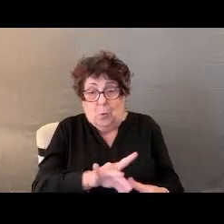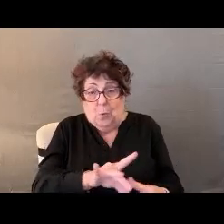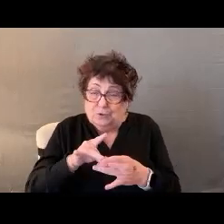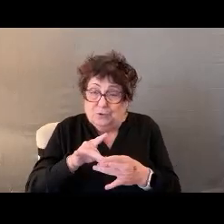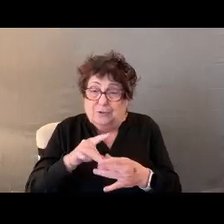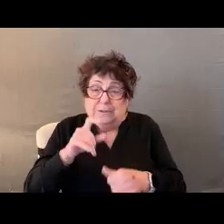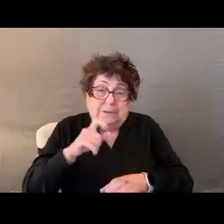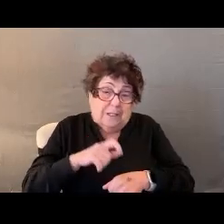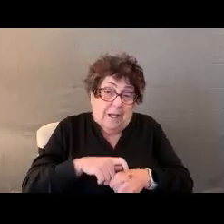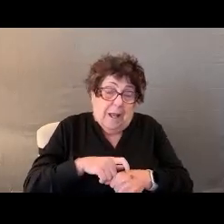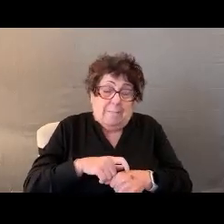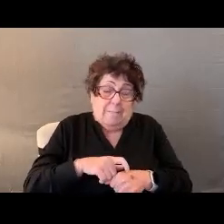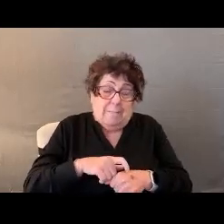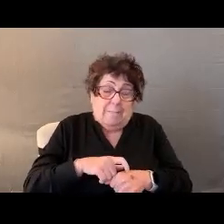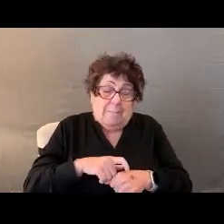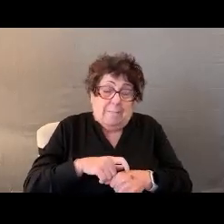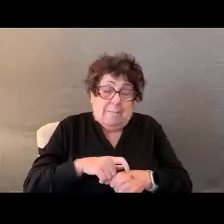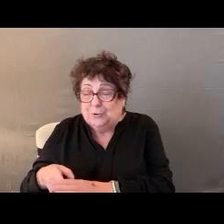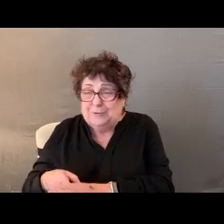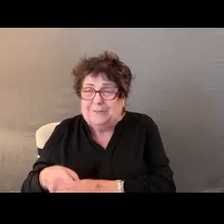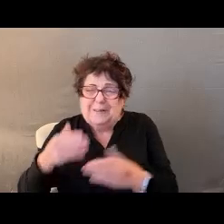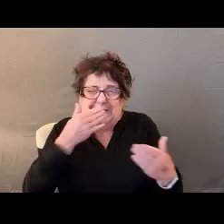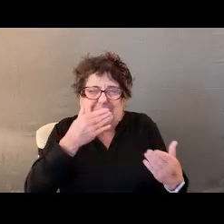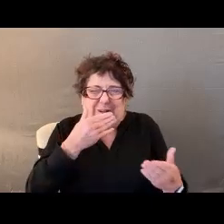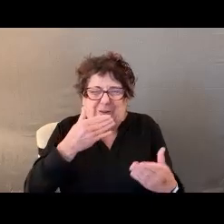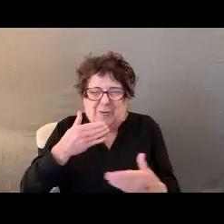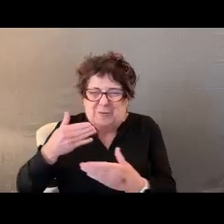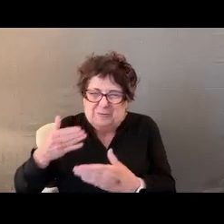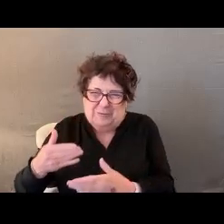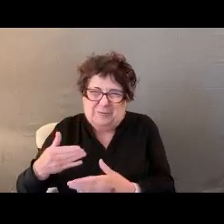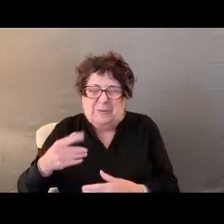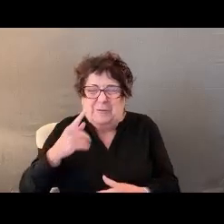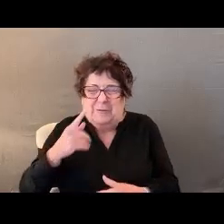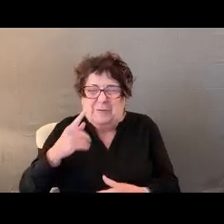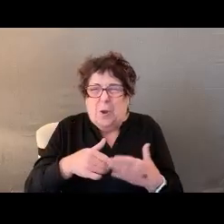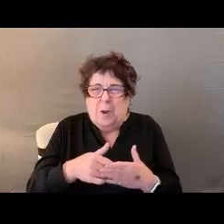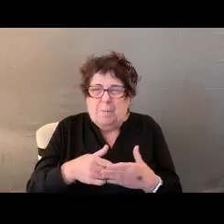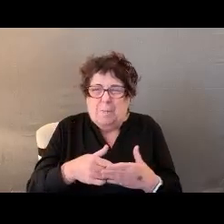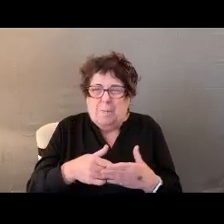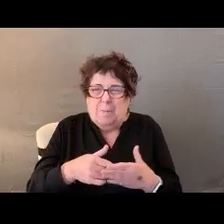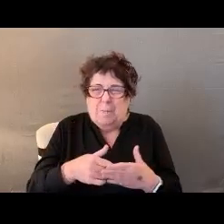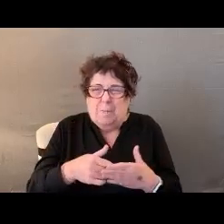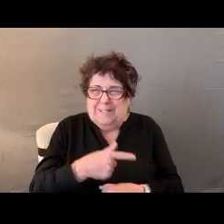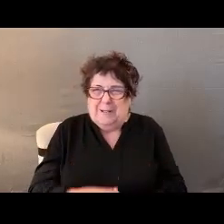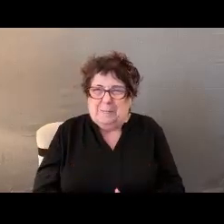and participation. Thank you everyone for being here today.